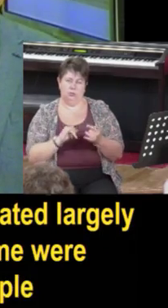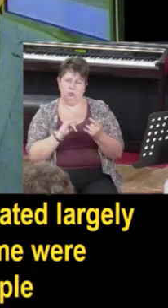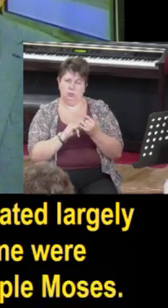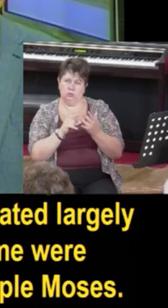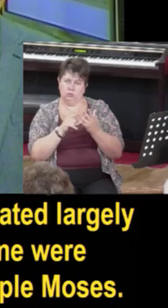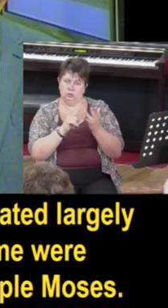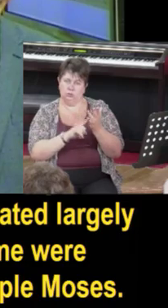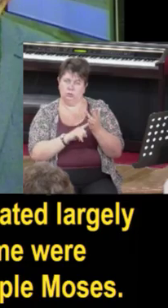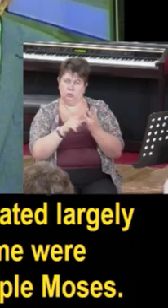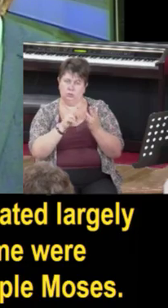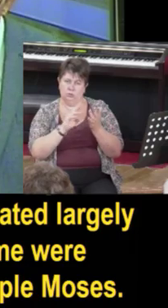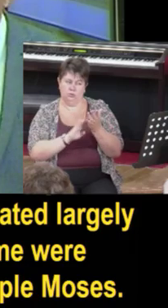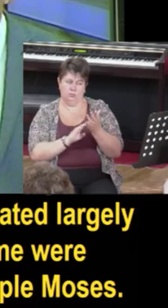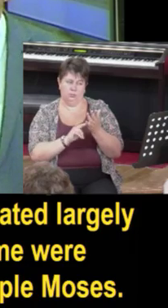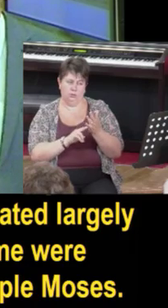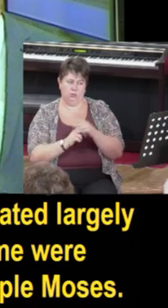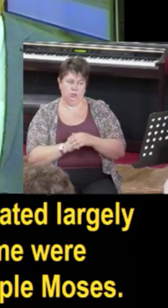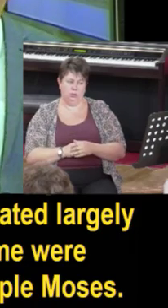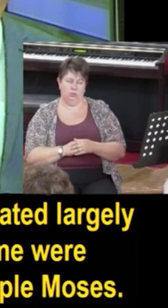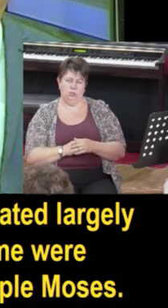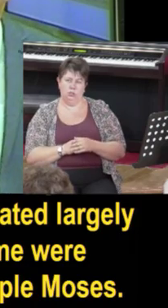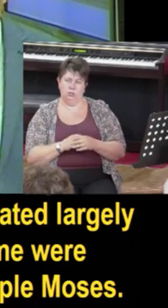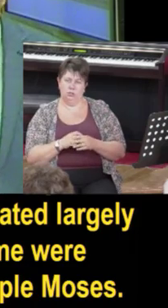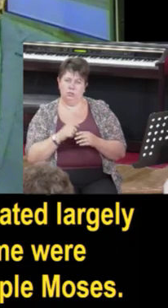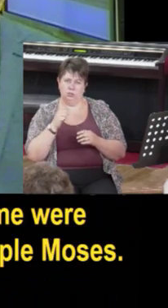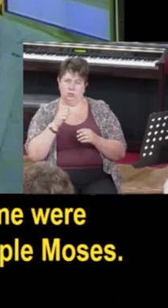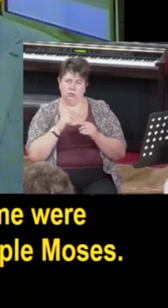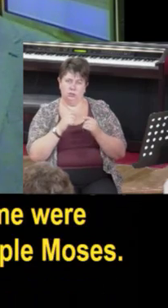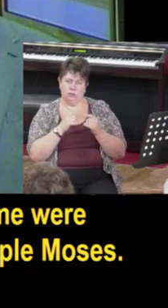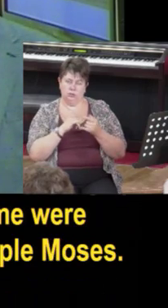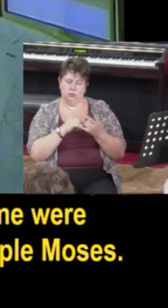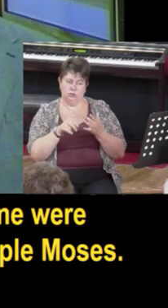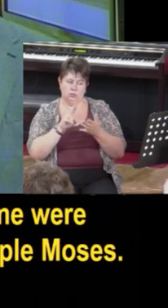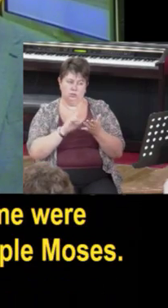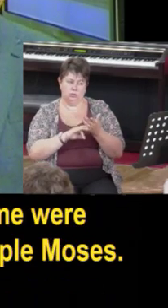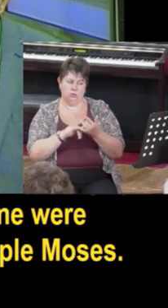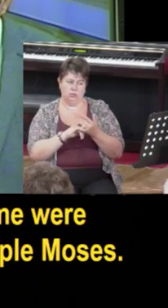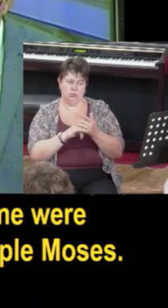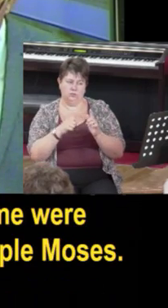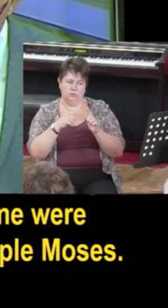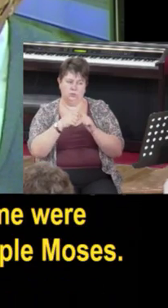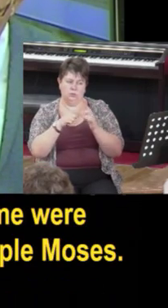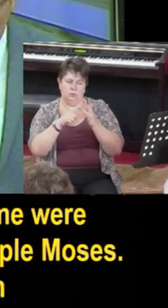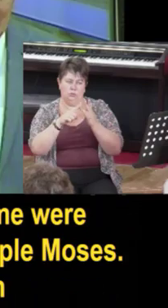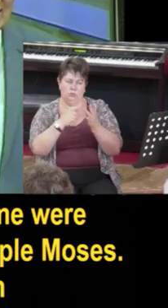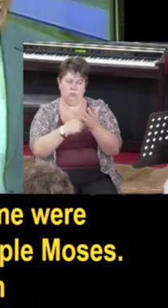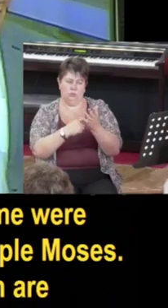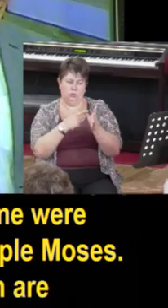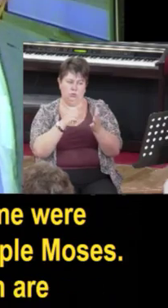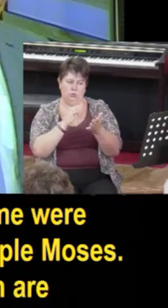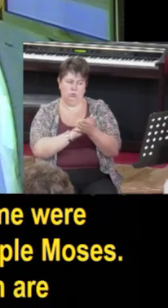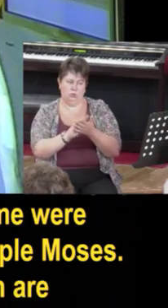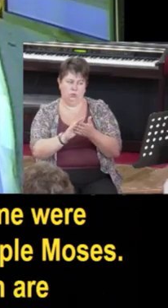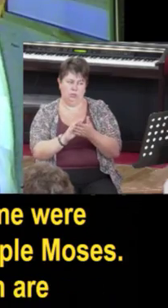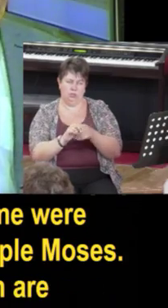and Solomon. The sons of Korah are mentioned, as is